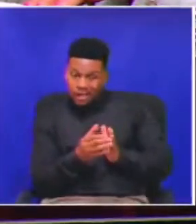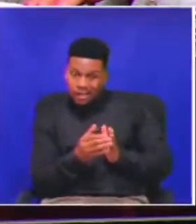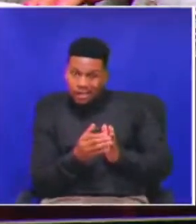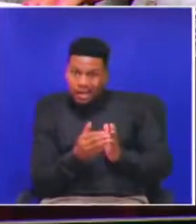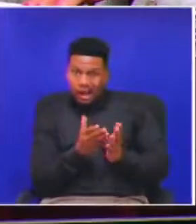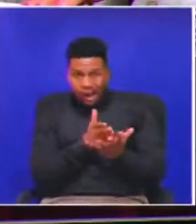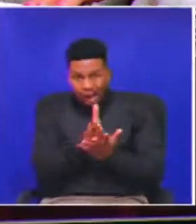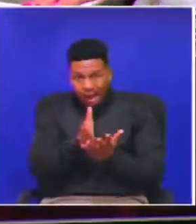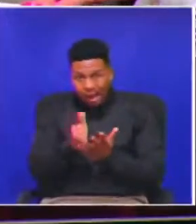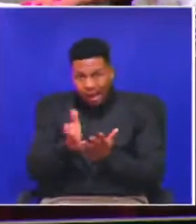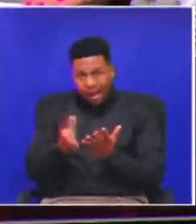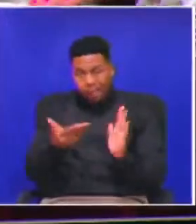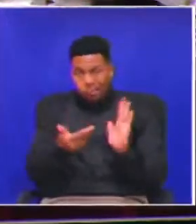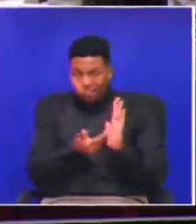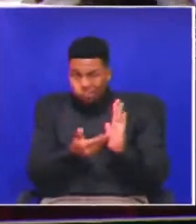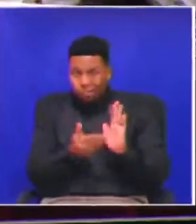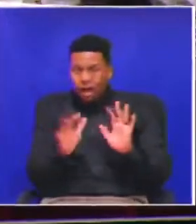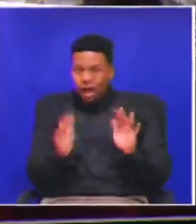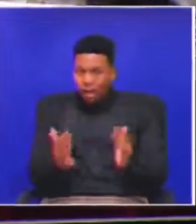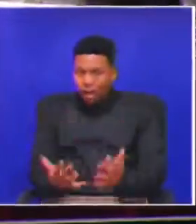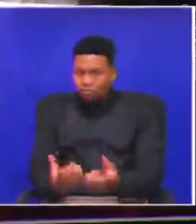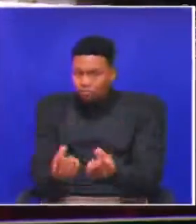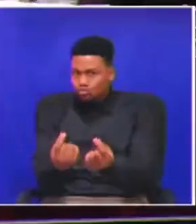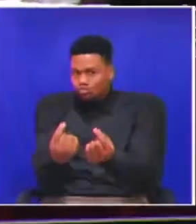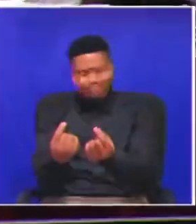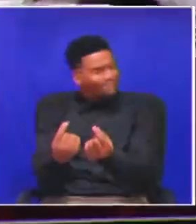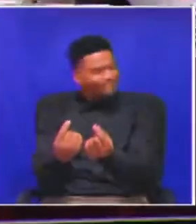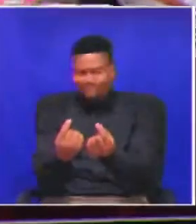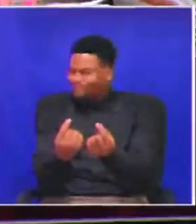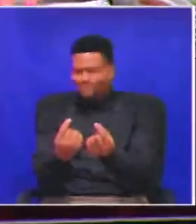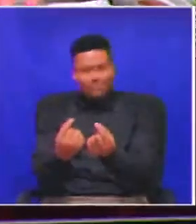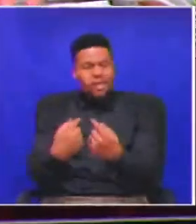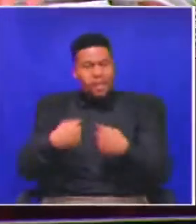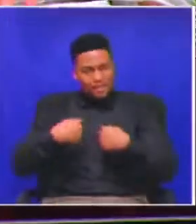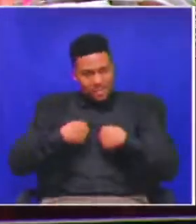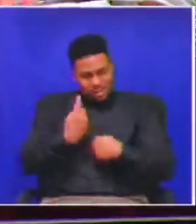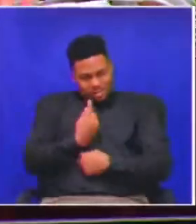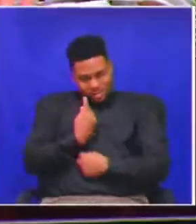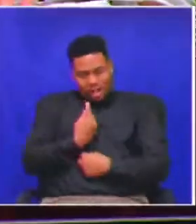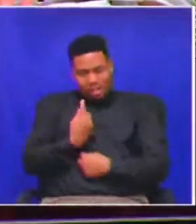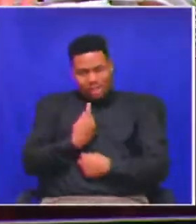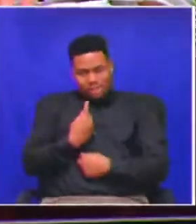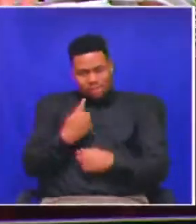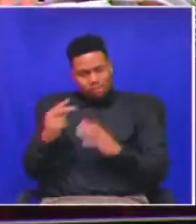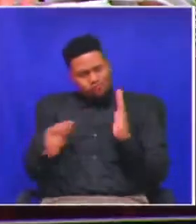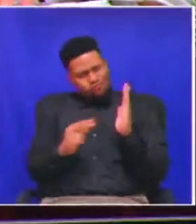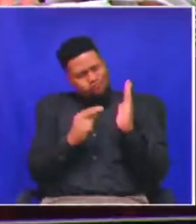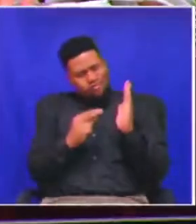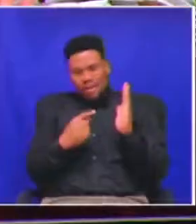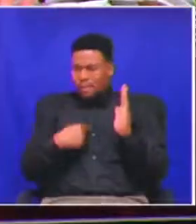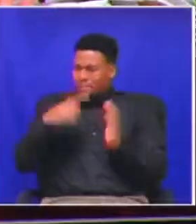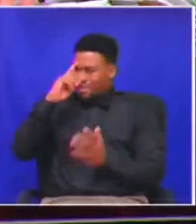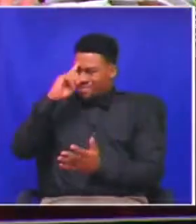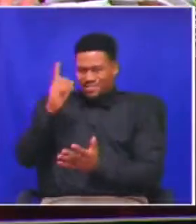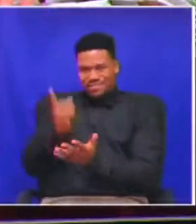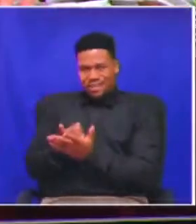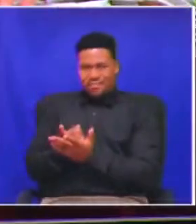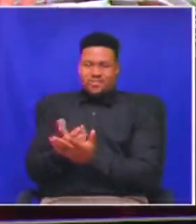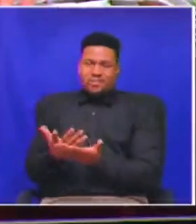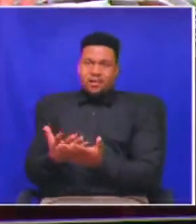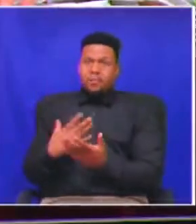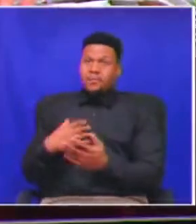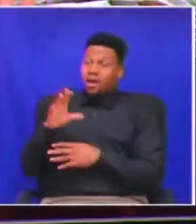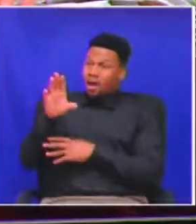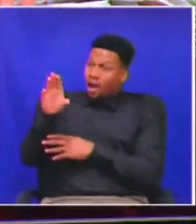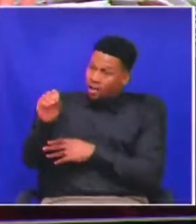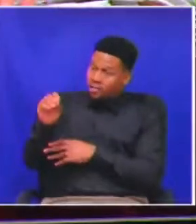on, and I've asked that the Department of Justice and Constitutional Affairs should look